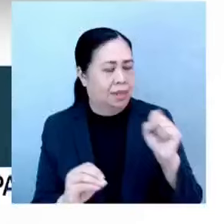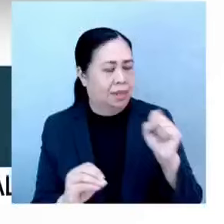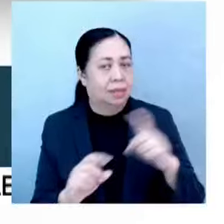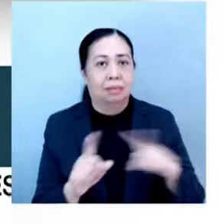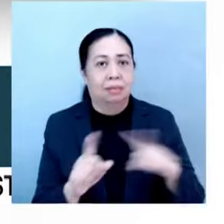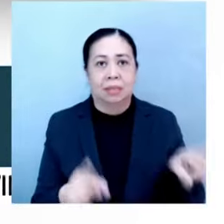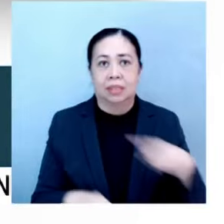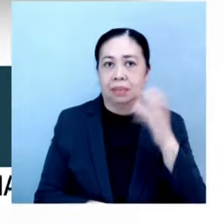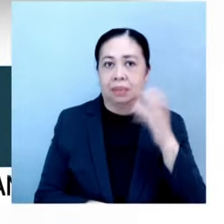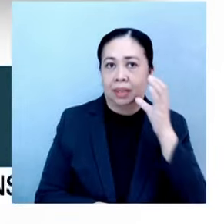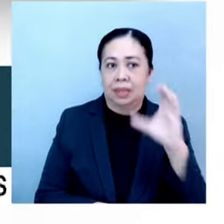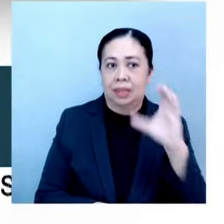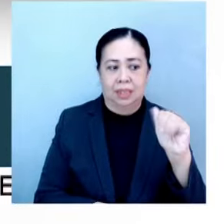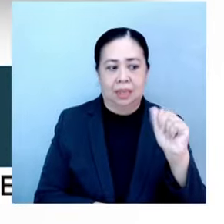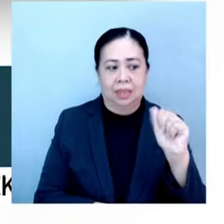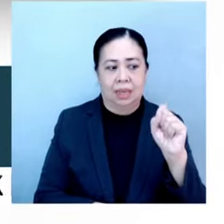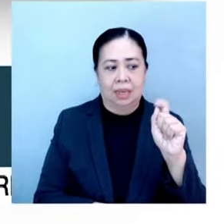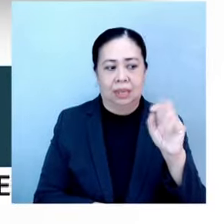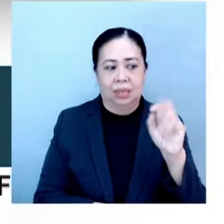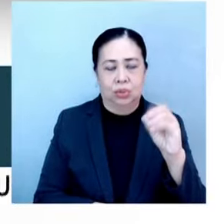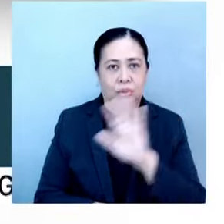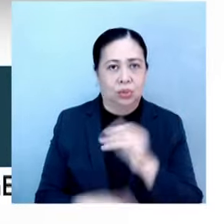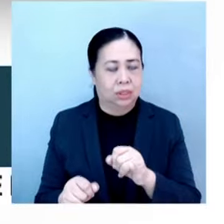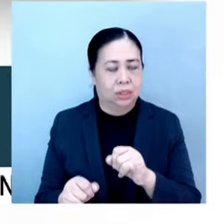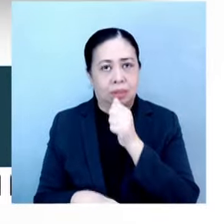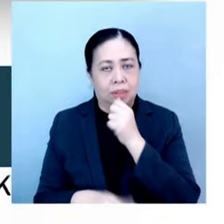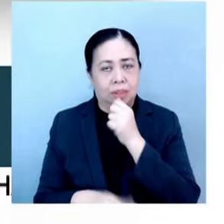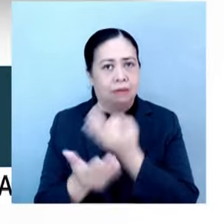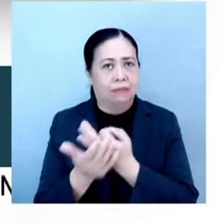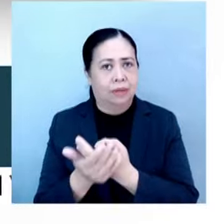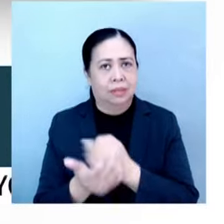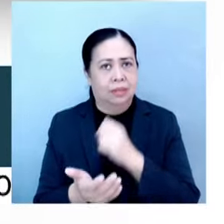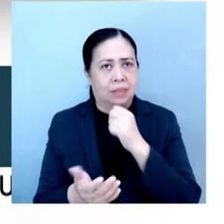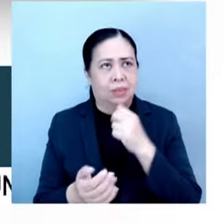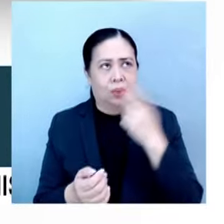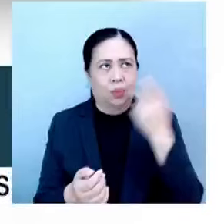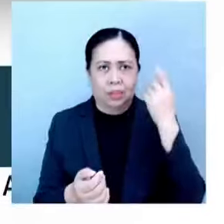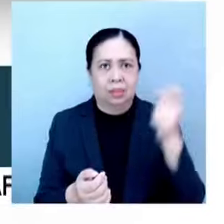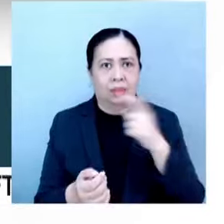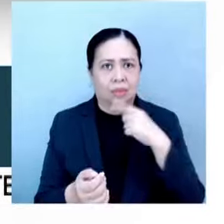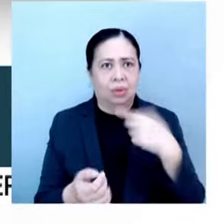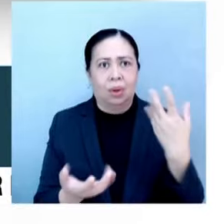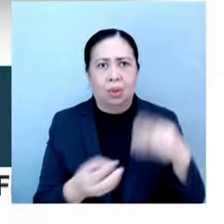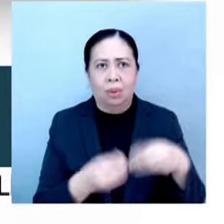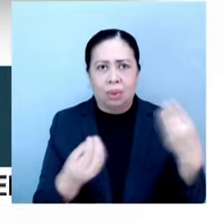issue of Duterte's confidential funds is not just theoretical, as it robbed millions